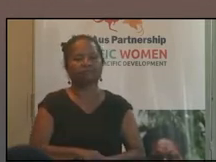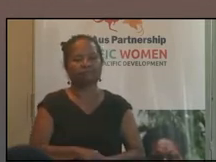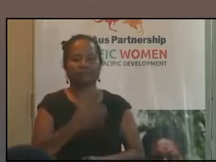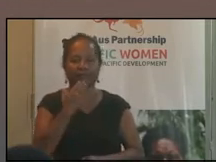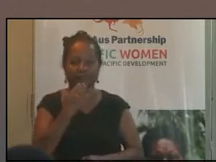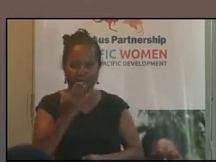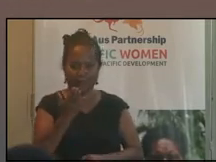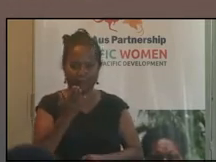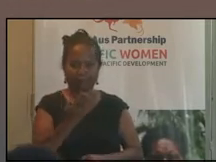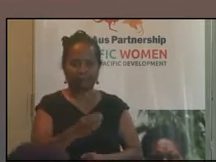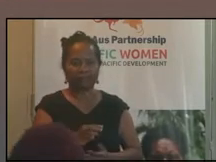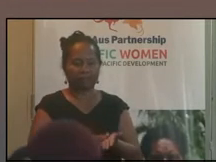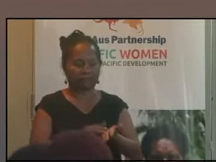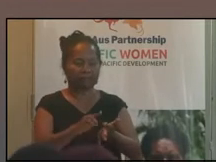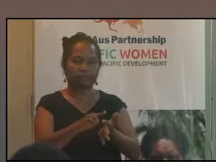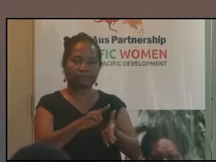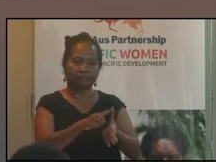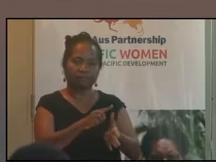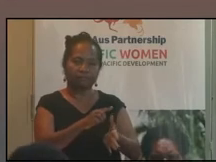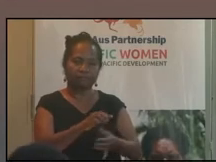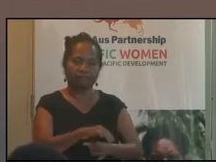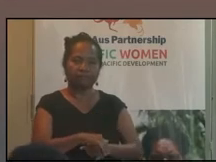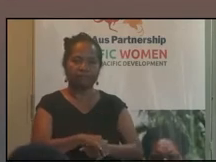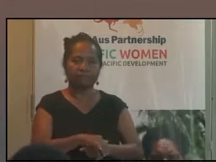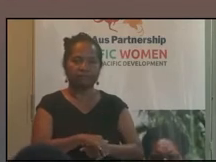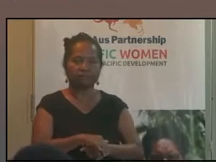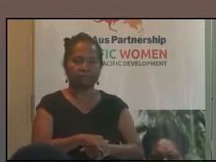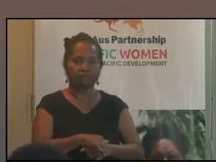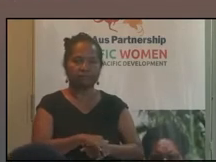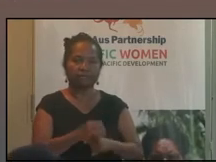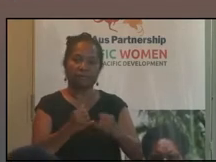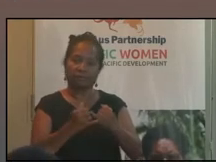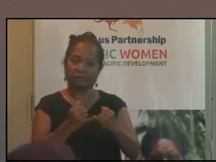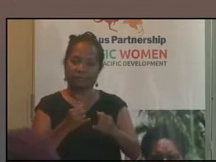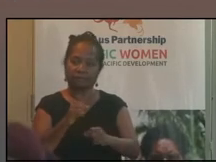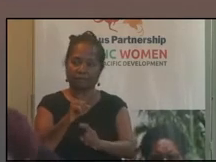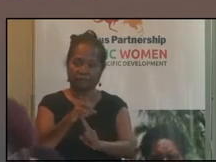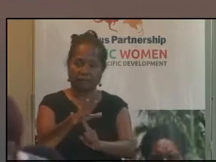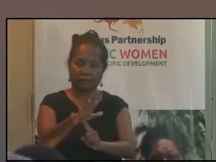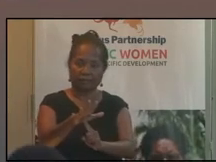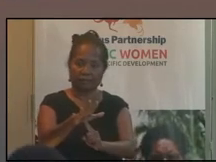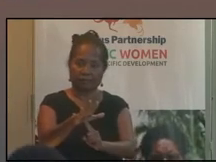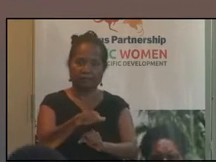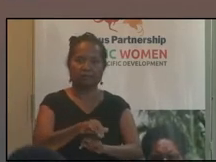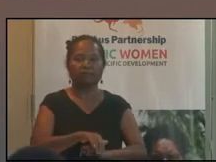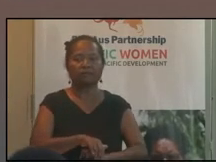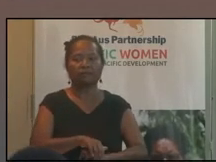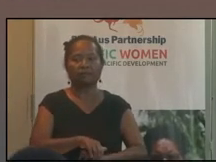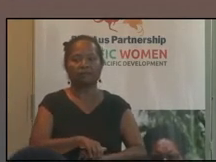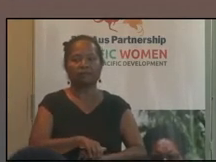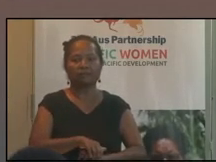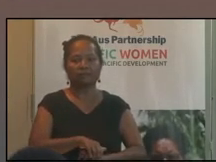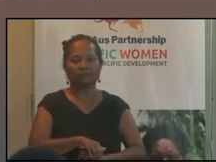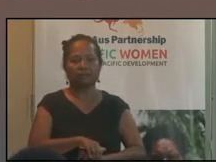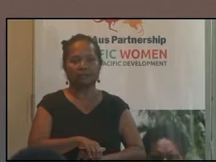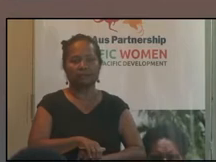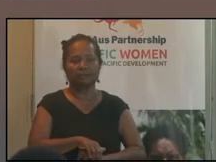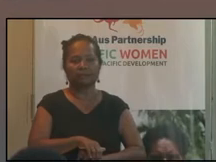Thank you, Mayor. Some very important points there on the cultural barriers, but